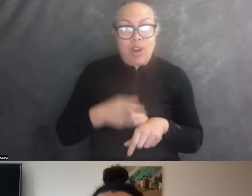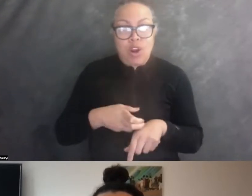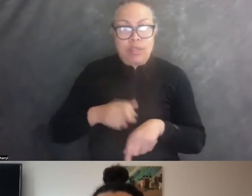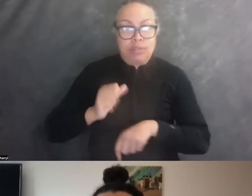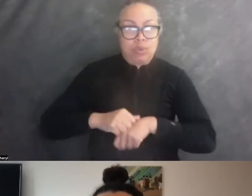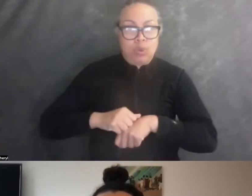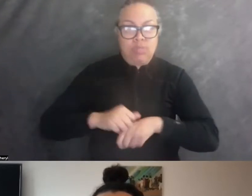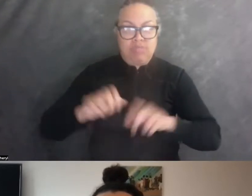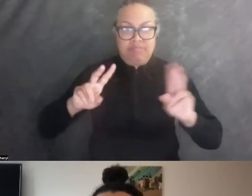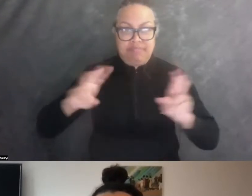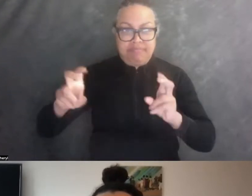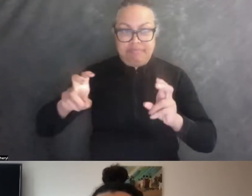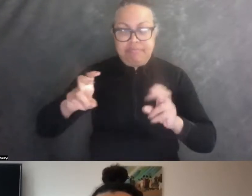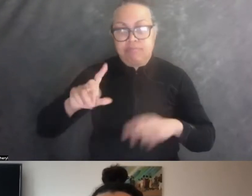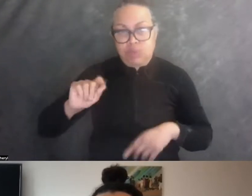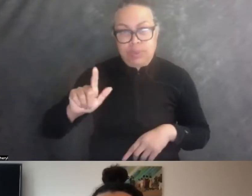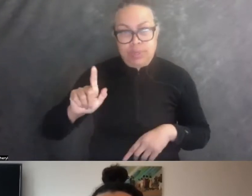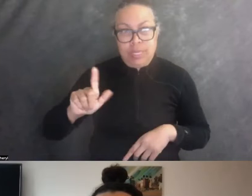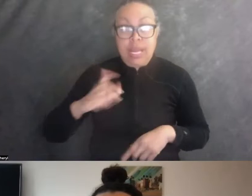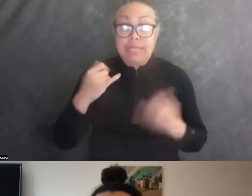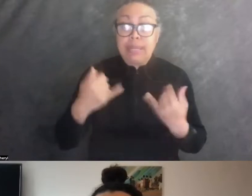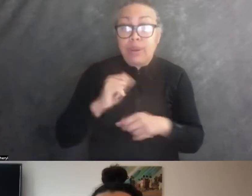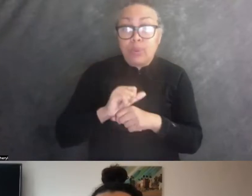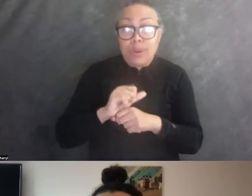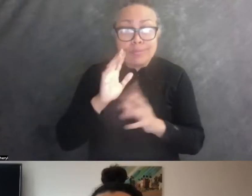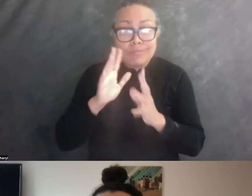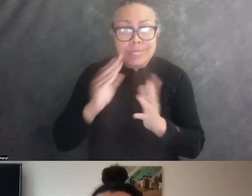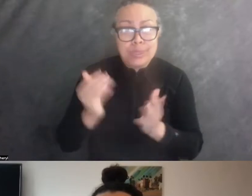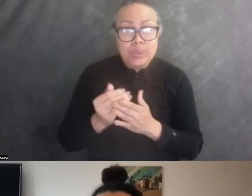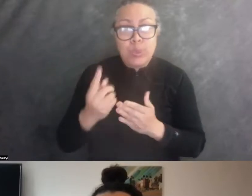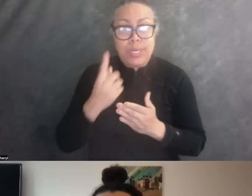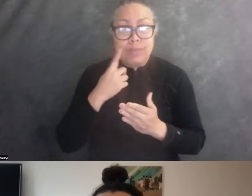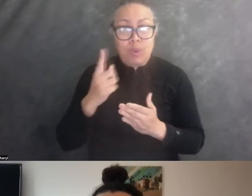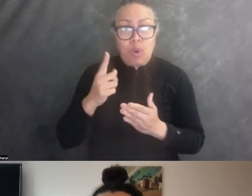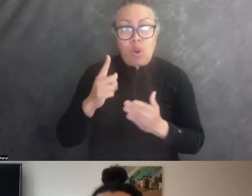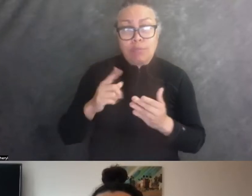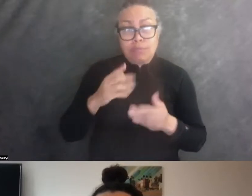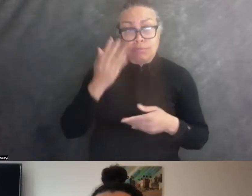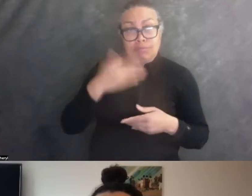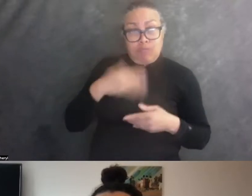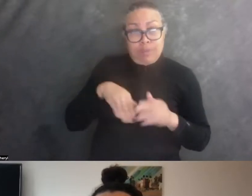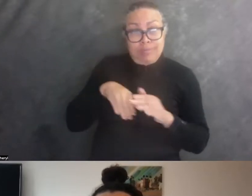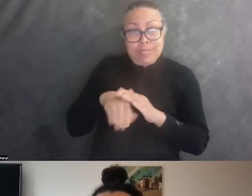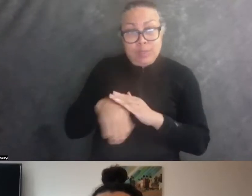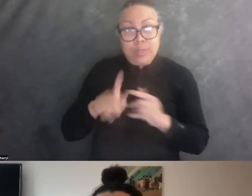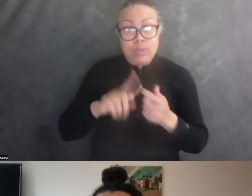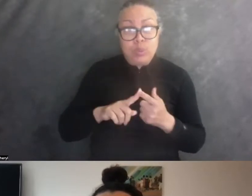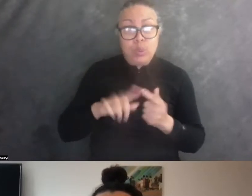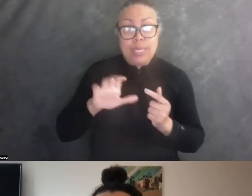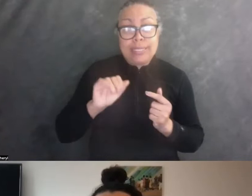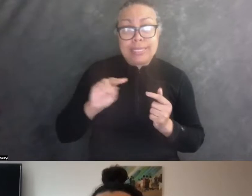presenting a beautiful large-scale commission in the lobby of the Contemporary Arts Center in Cincinnati, Ohio. Our